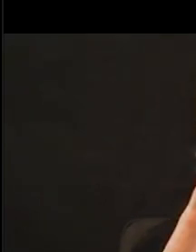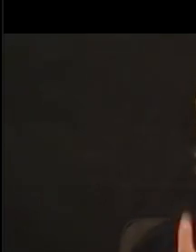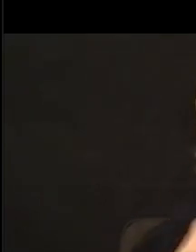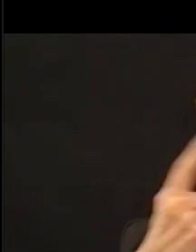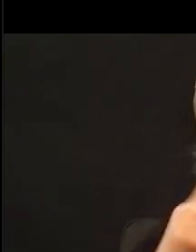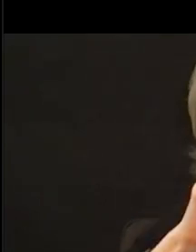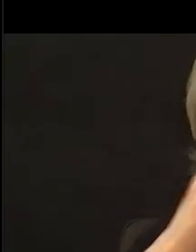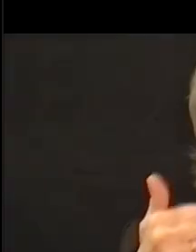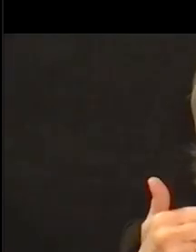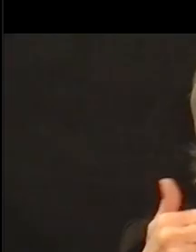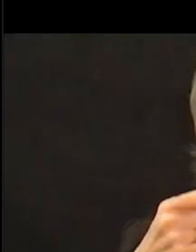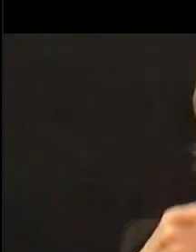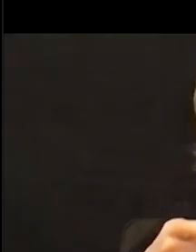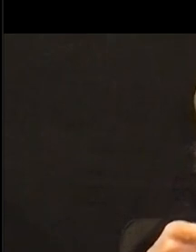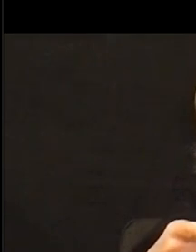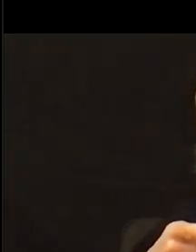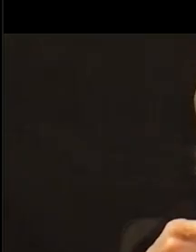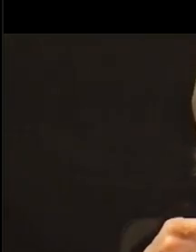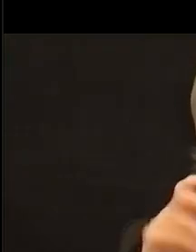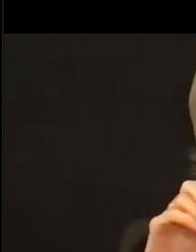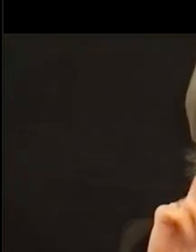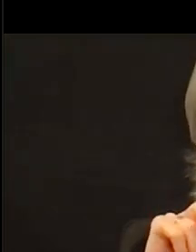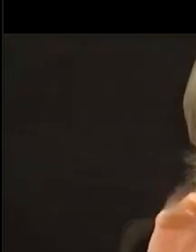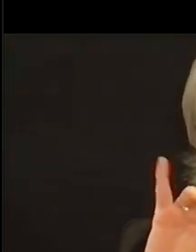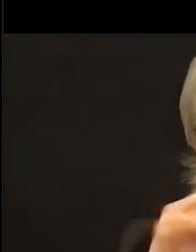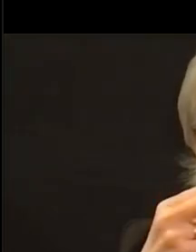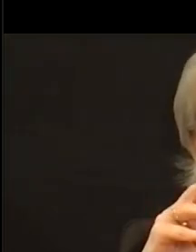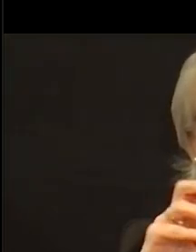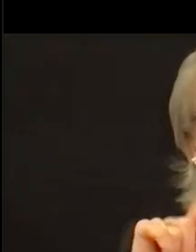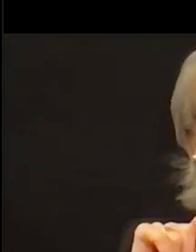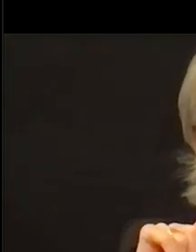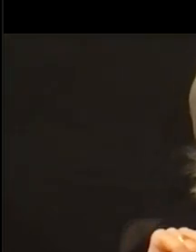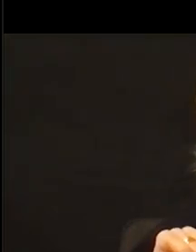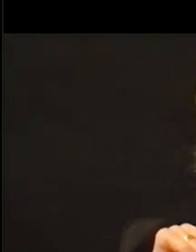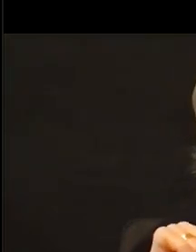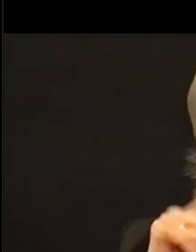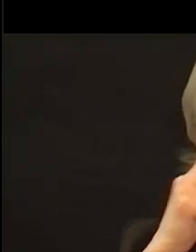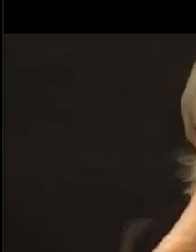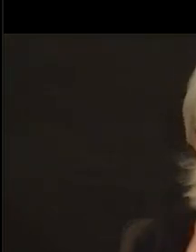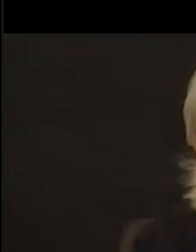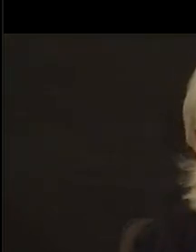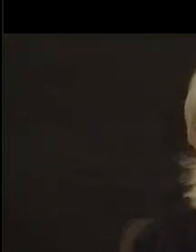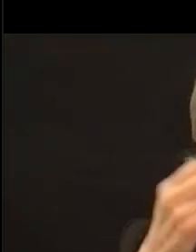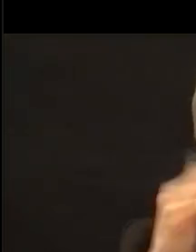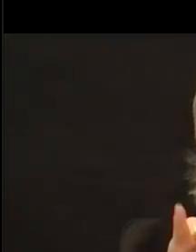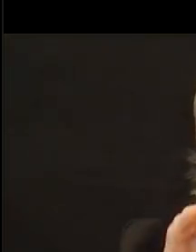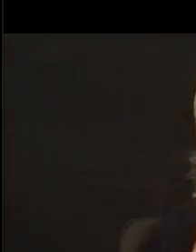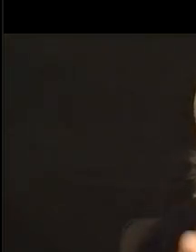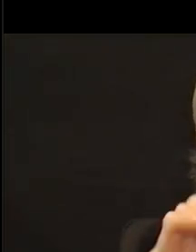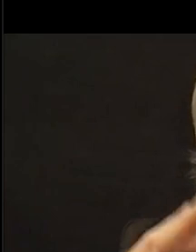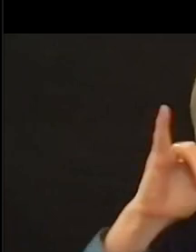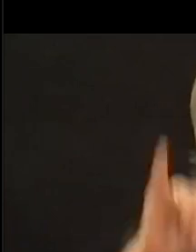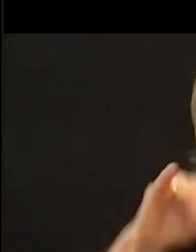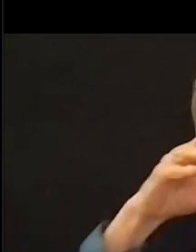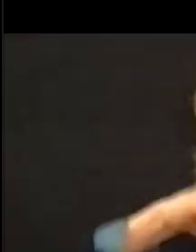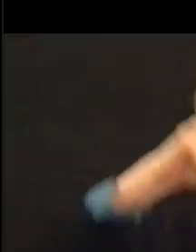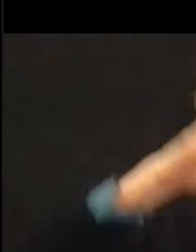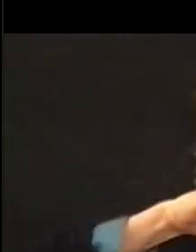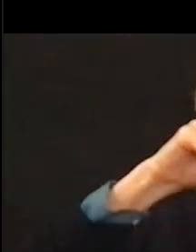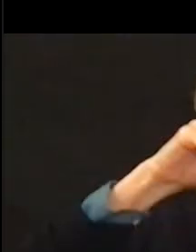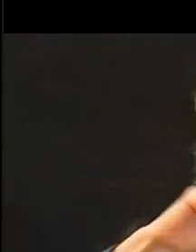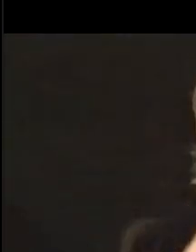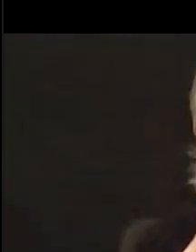to, like I said, enrichment, figure it's fun for them, but then they're learning at the same time how to get their food. Another one